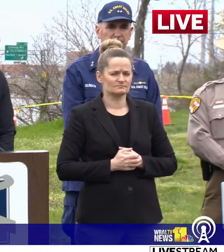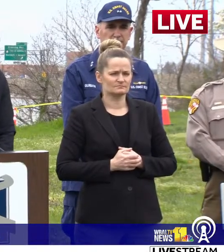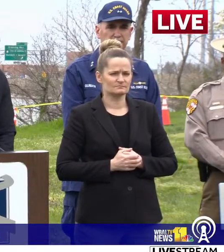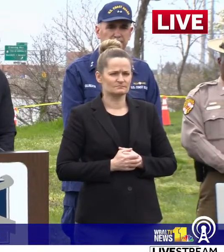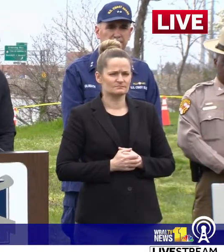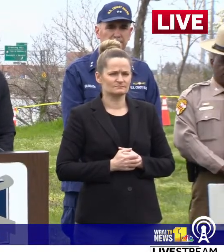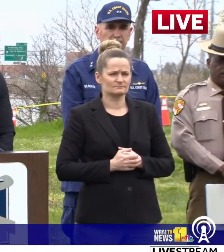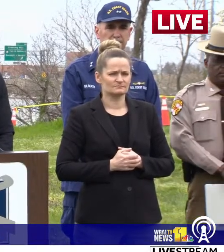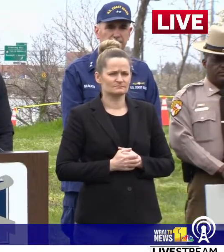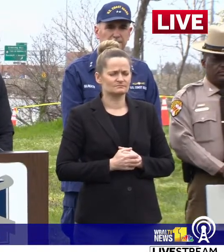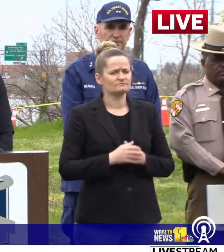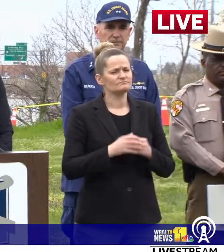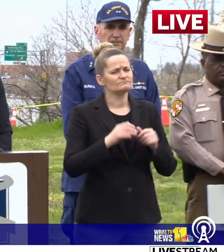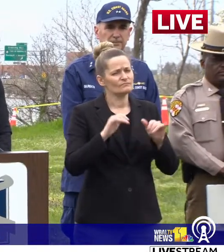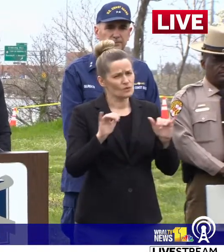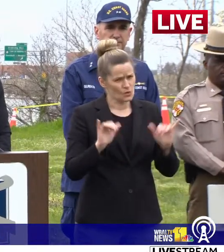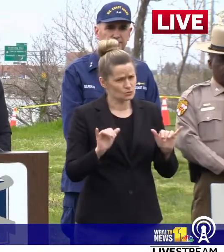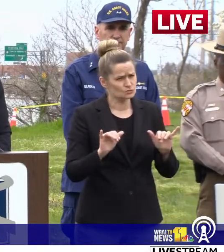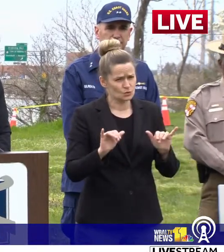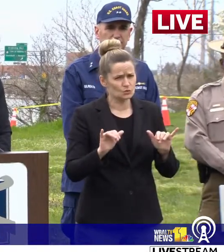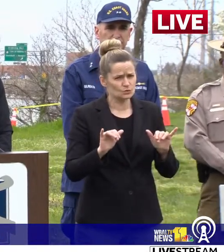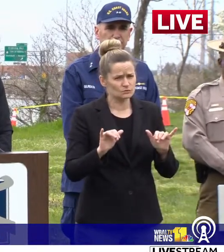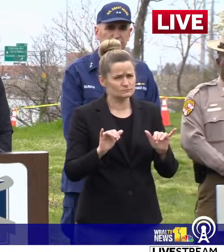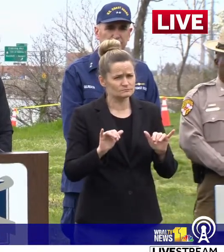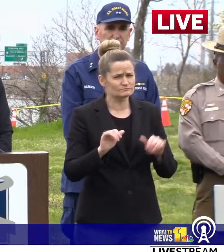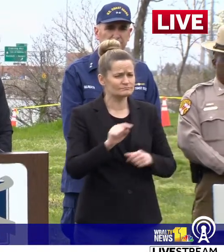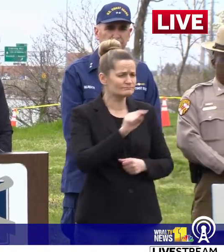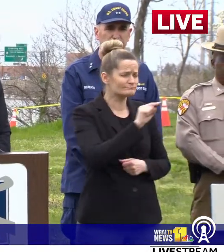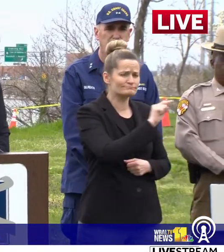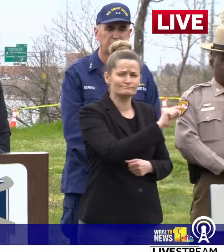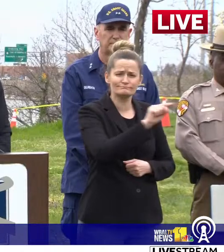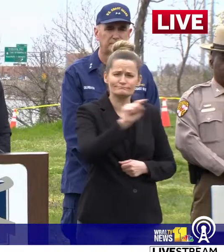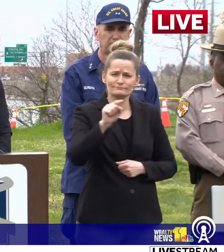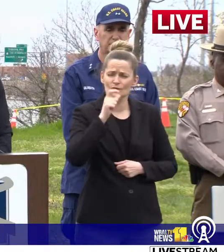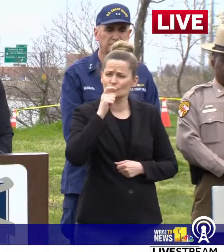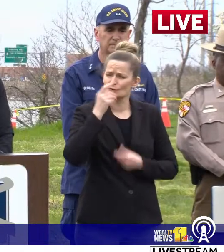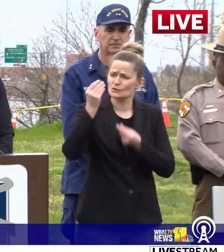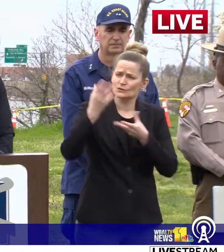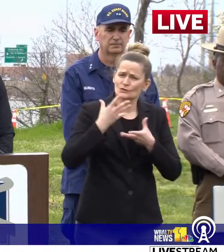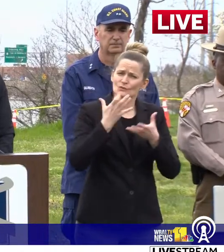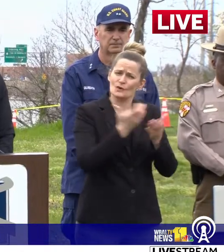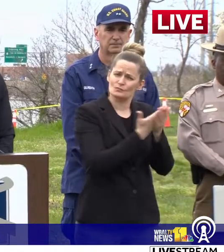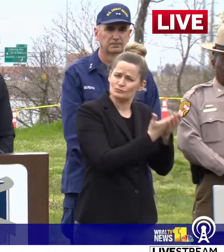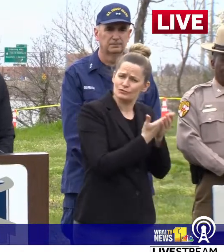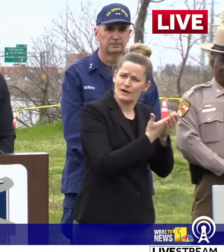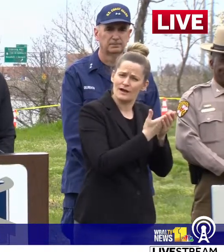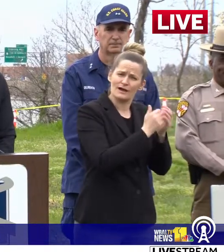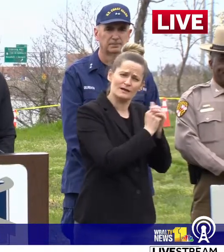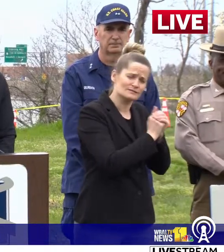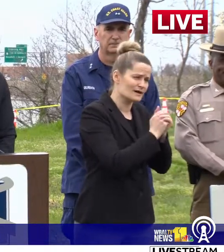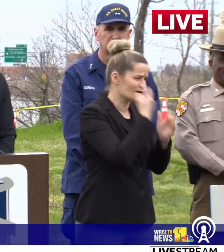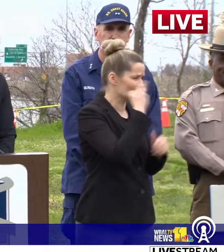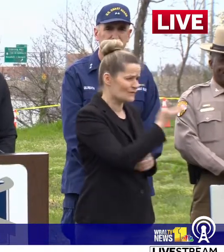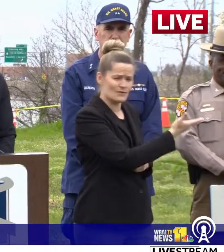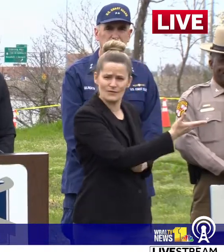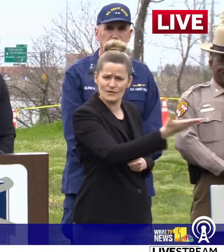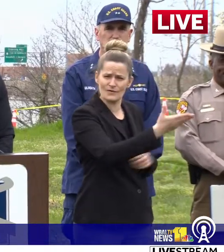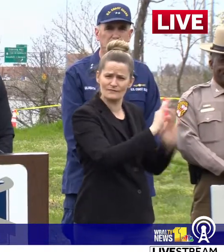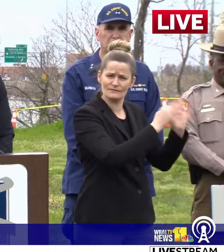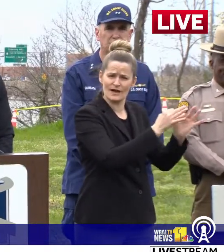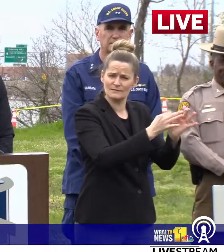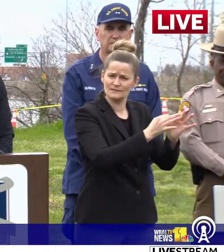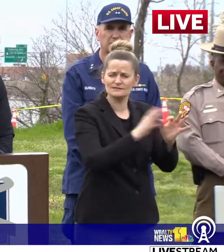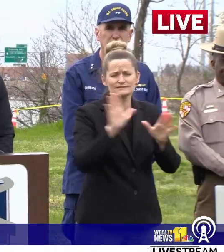Also, to all people who have offered prayers, I ask this, keep offering them.